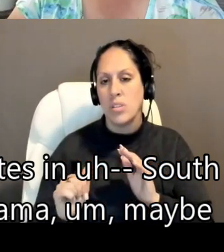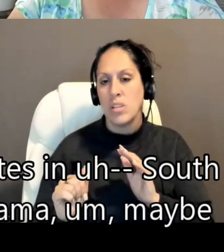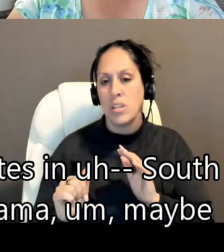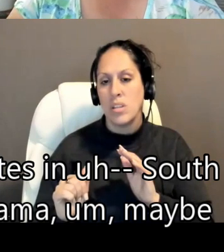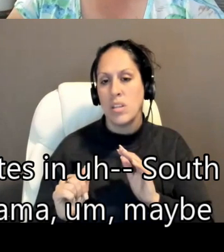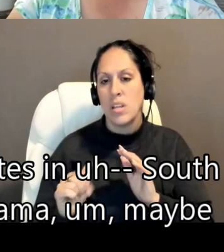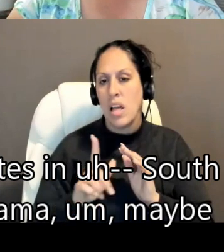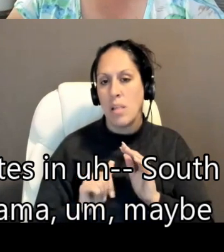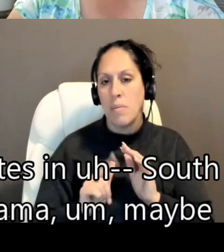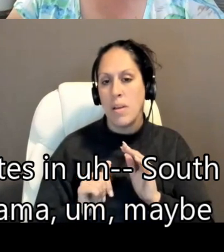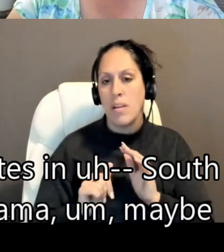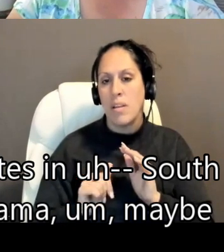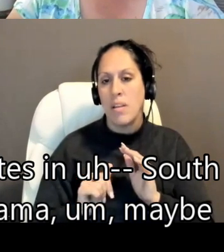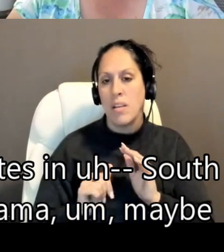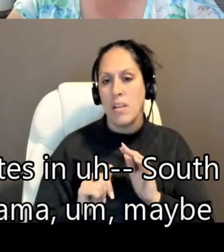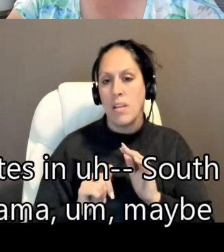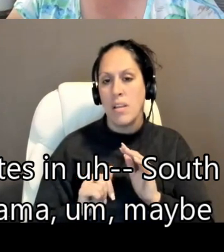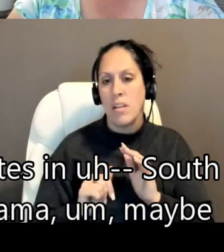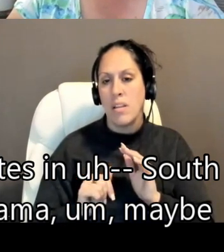Georgia, Alabama,